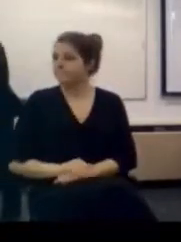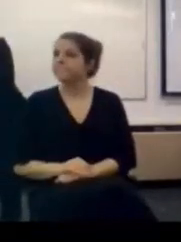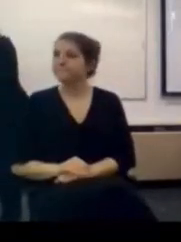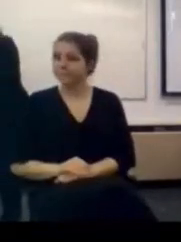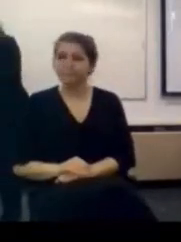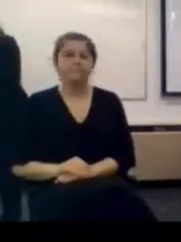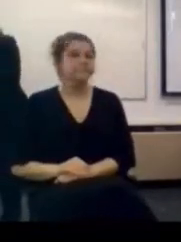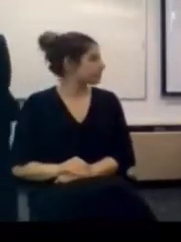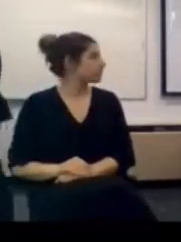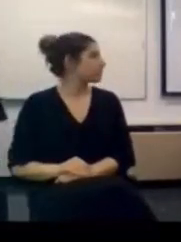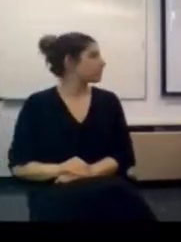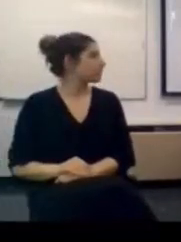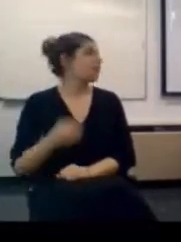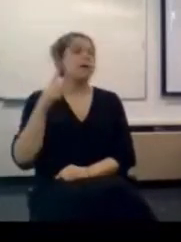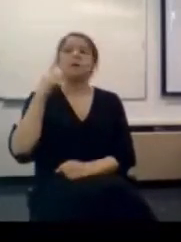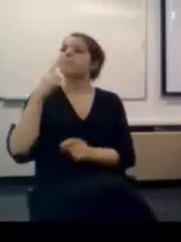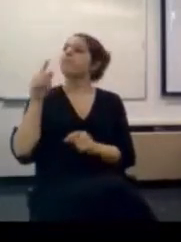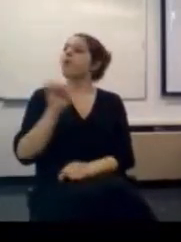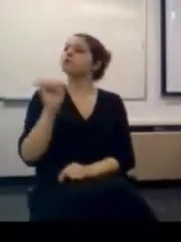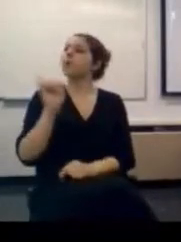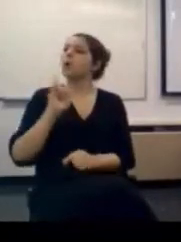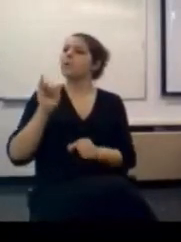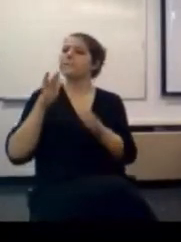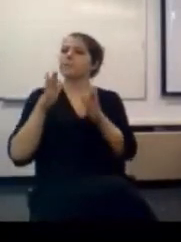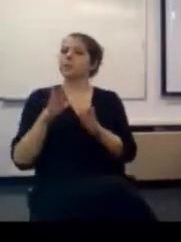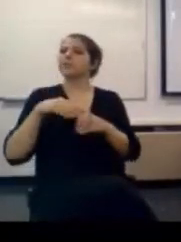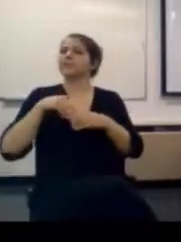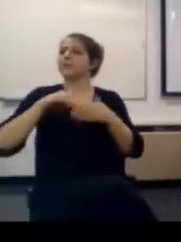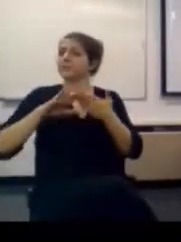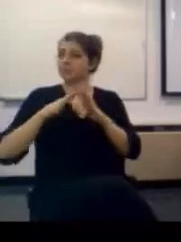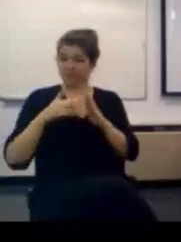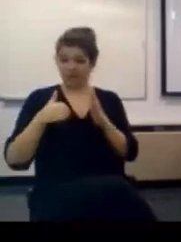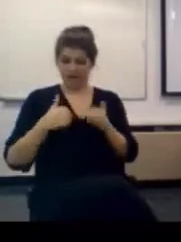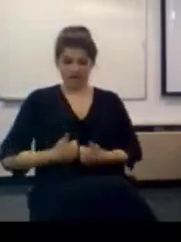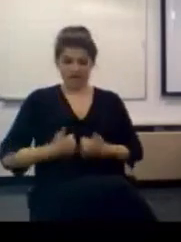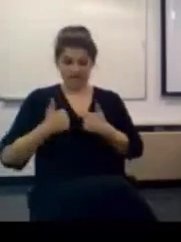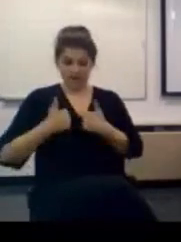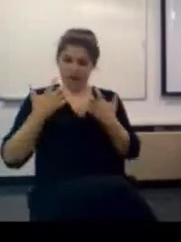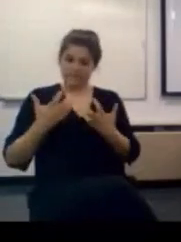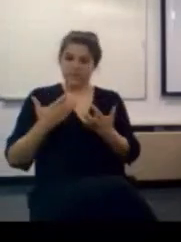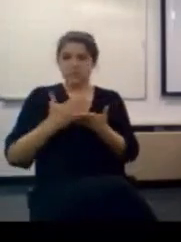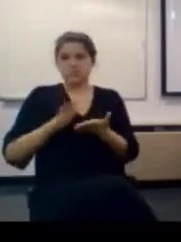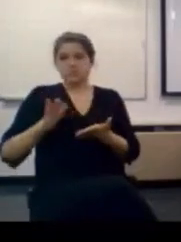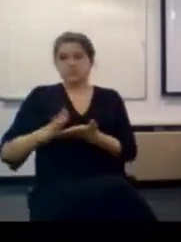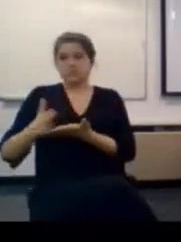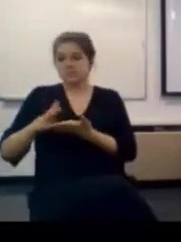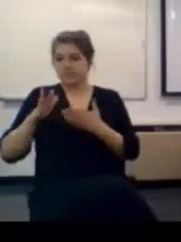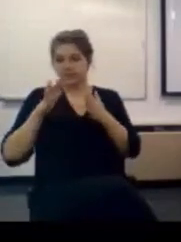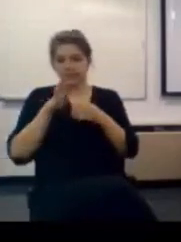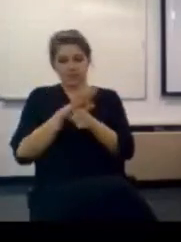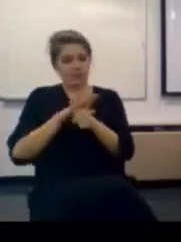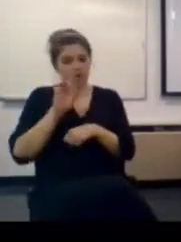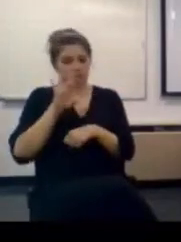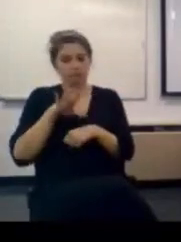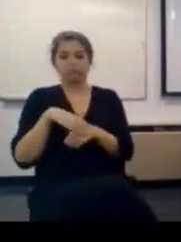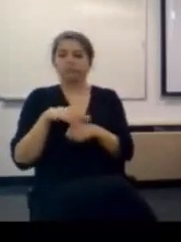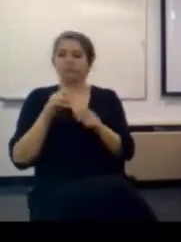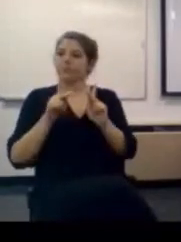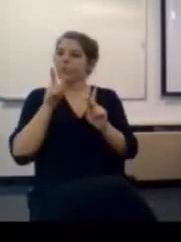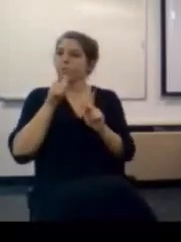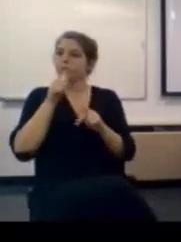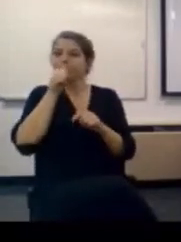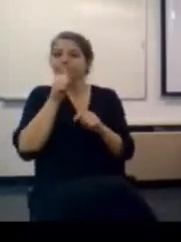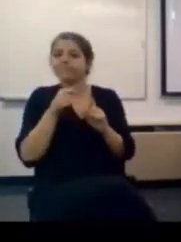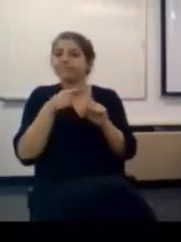upon the state, upon these folks, right? But also as a person of the community, I live in a heavily gentrifying area, and we know